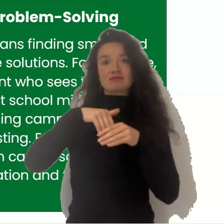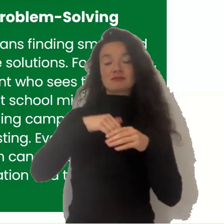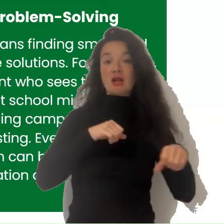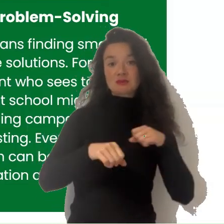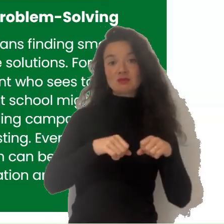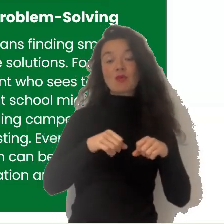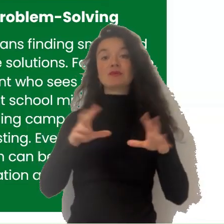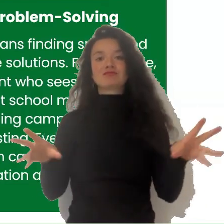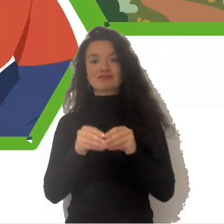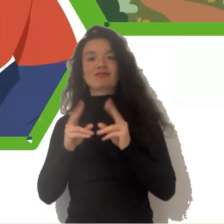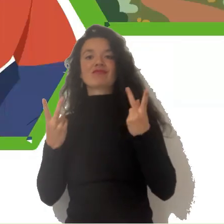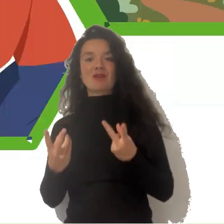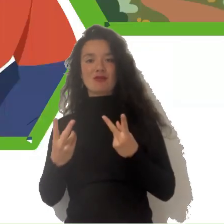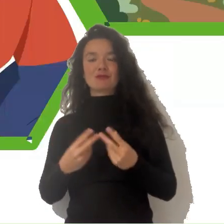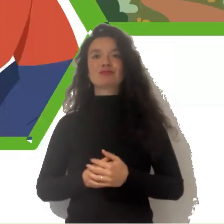school.